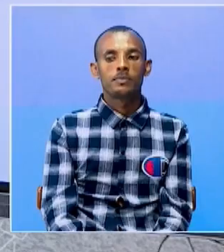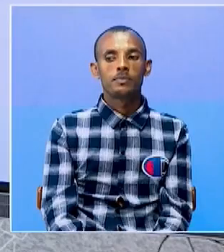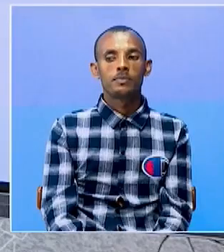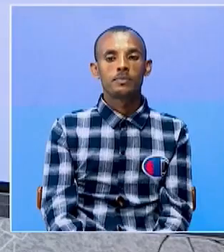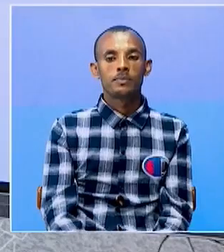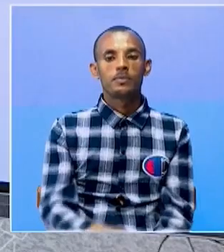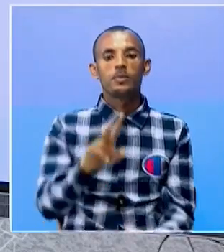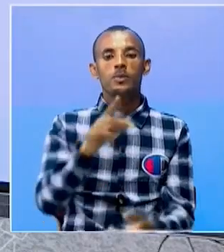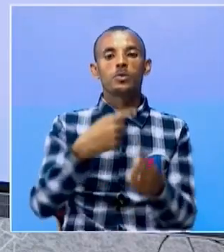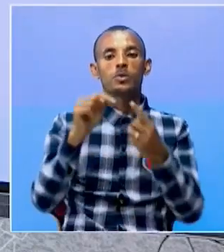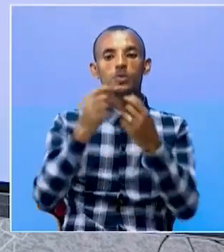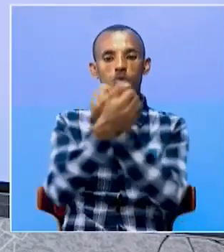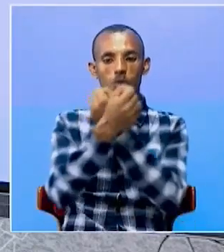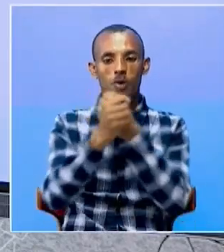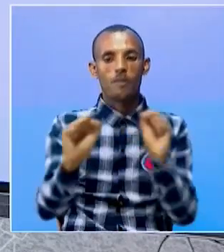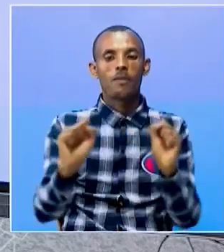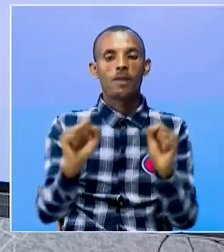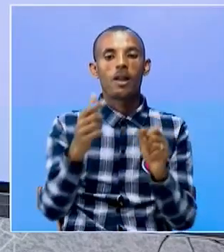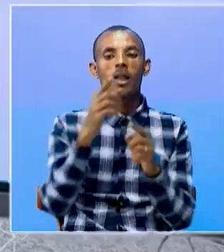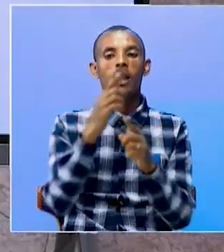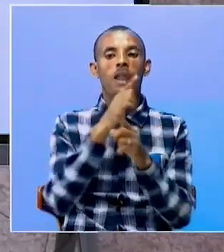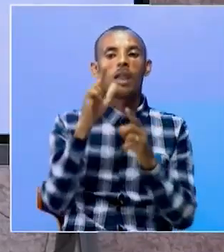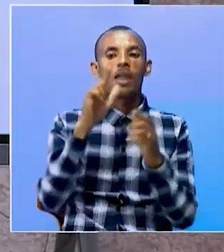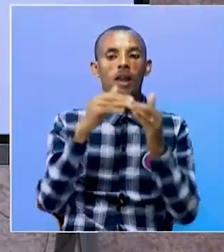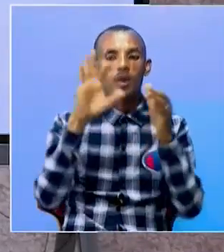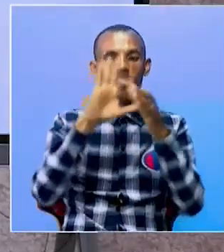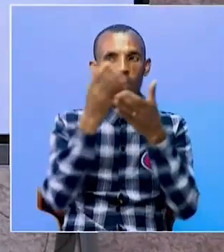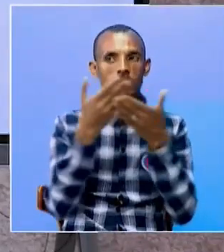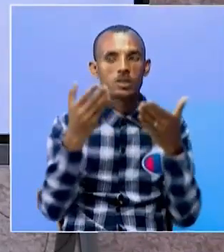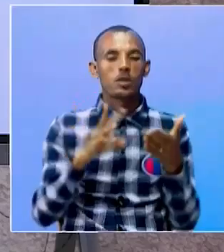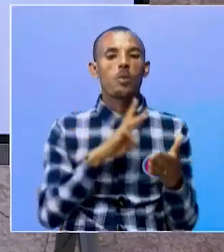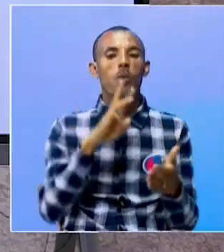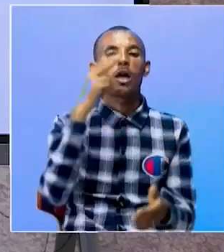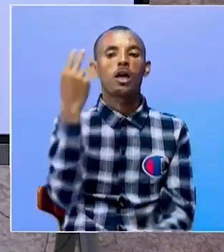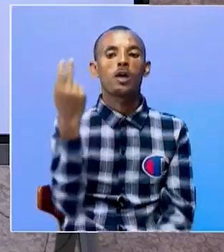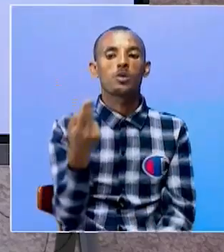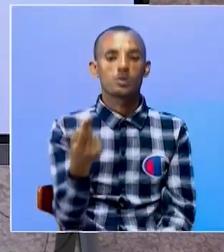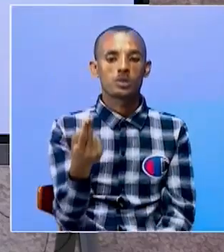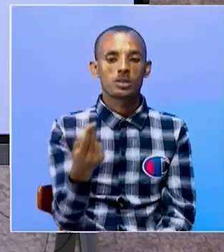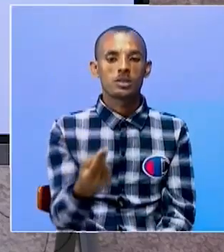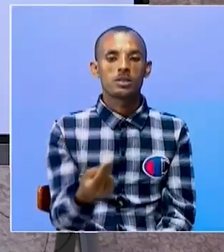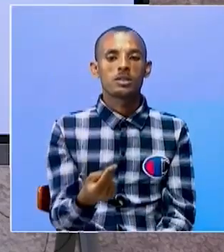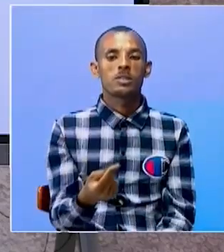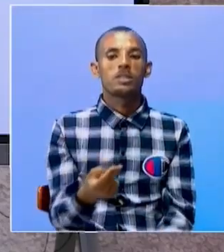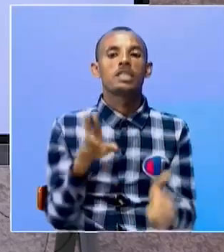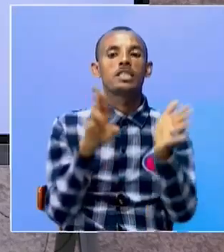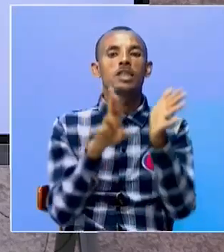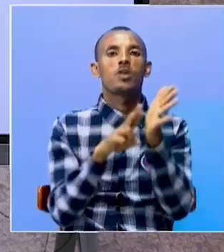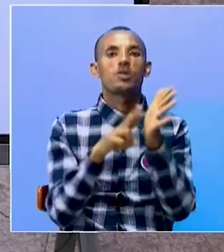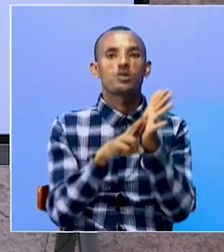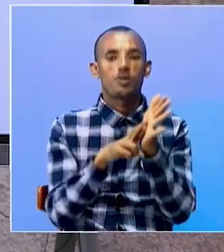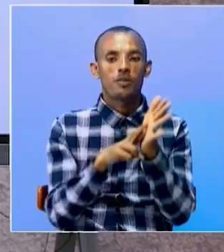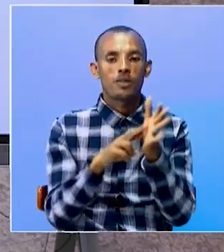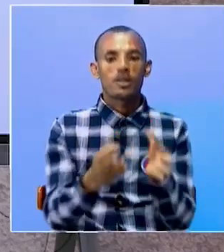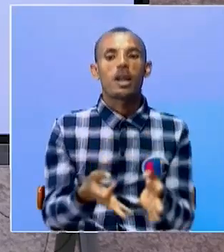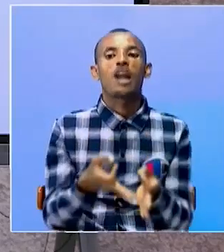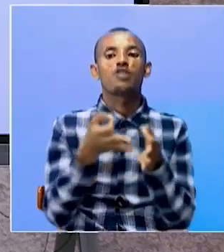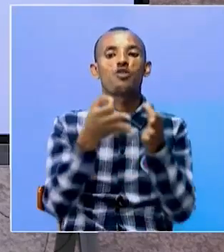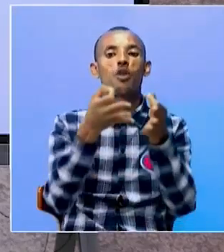To solve linear equations, we use the rules of